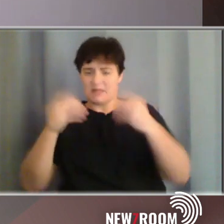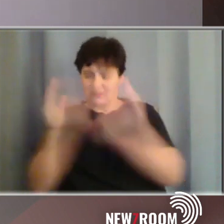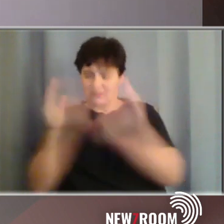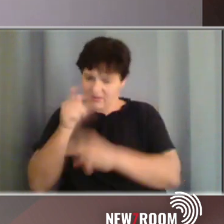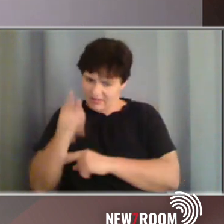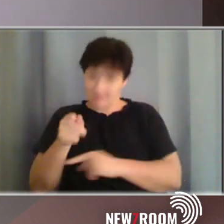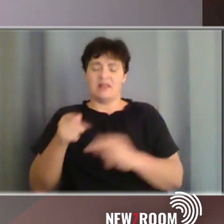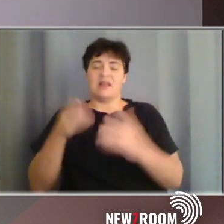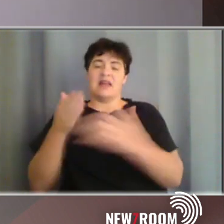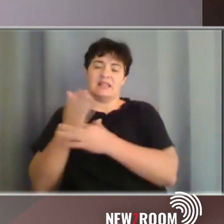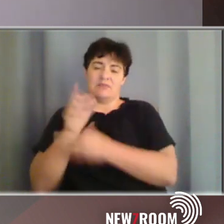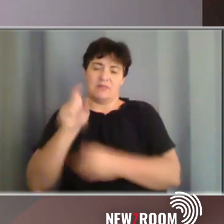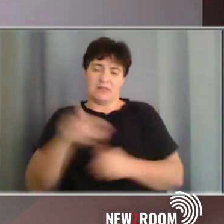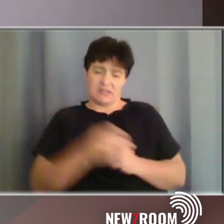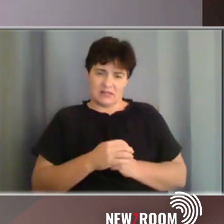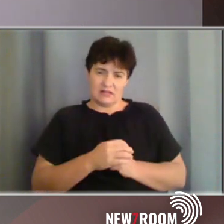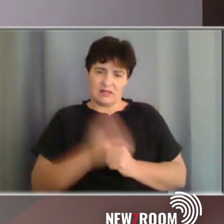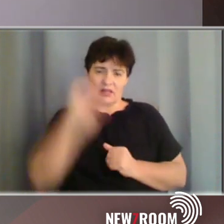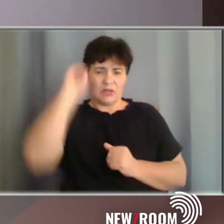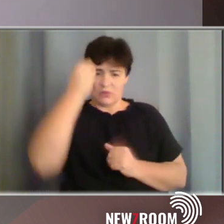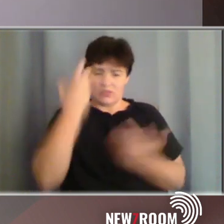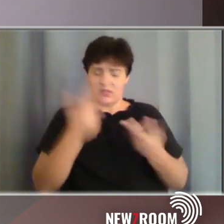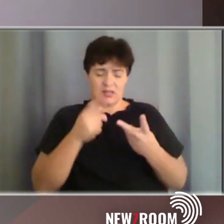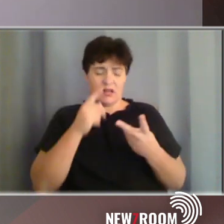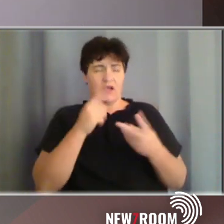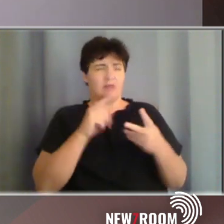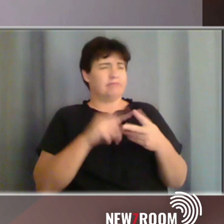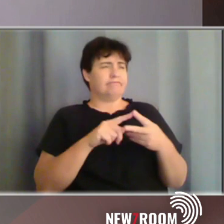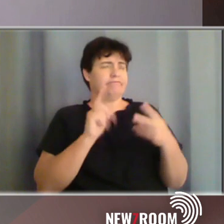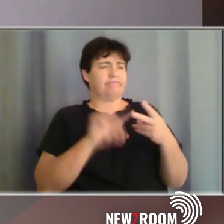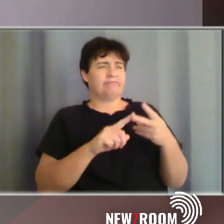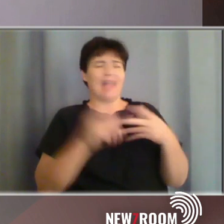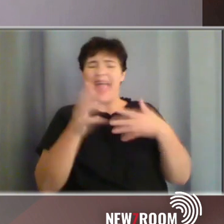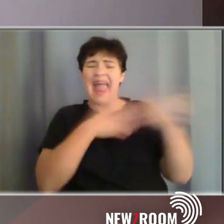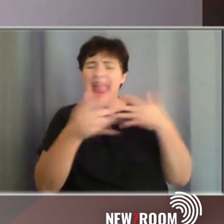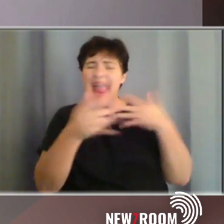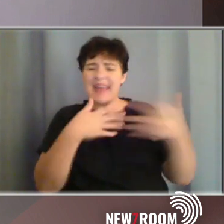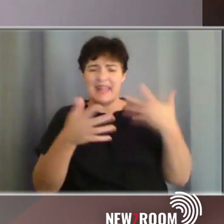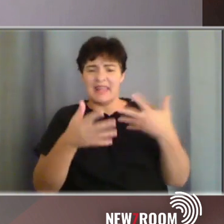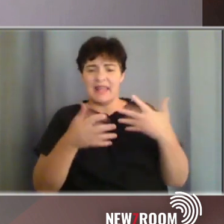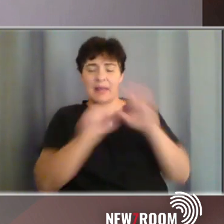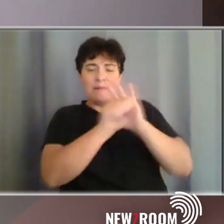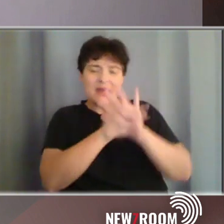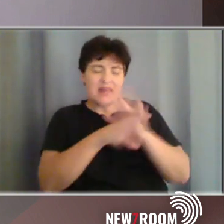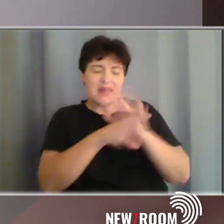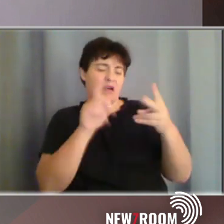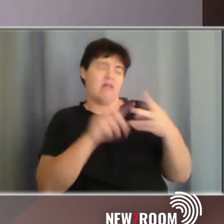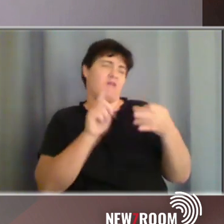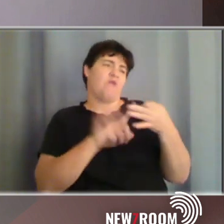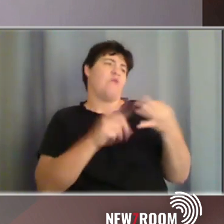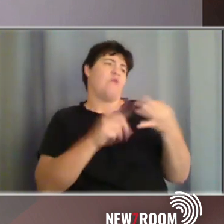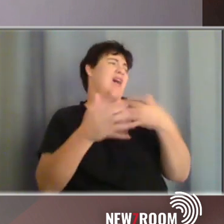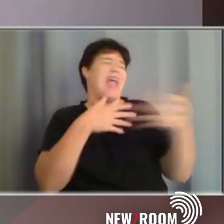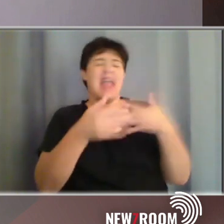accessible. News, not only news, just any platform of media or any platform that